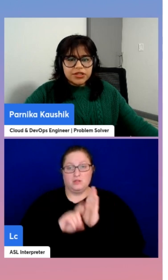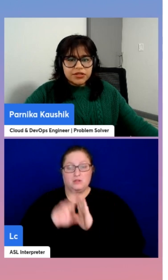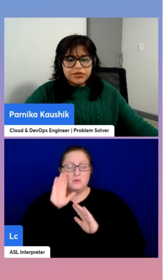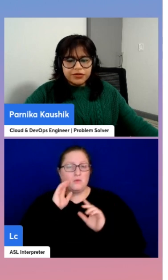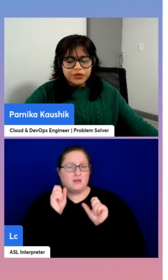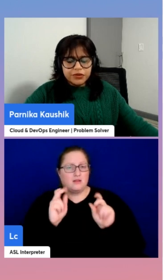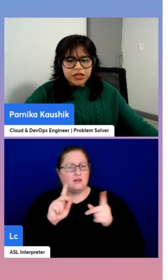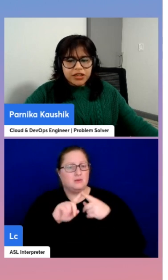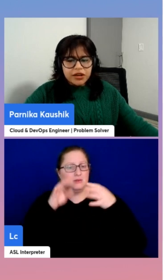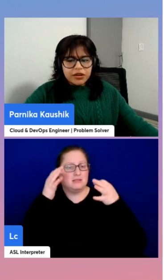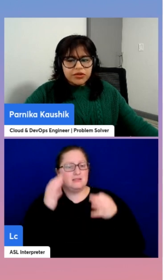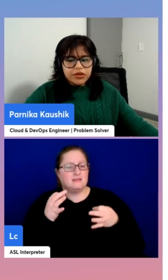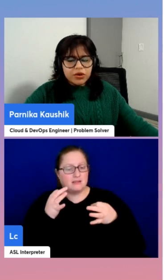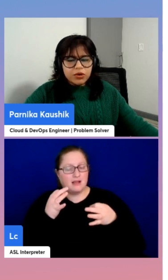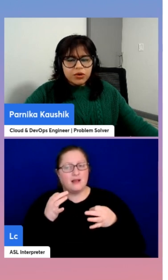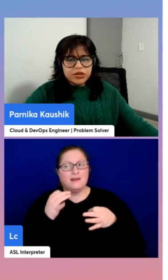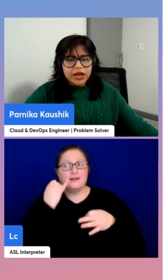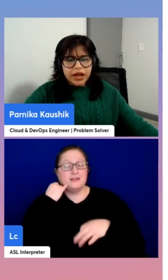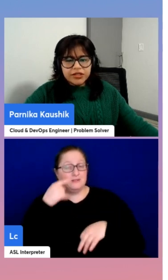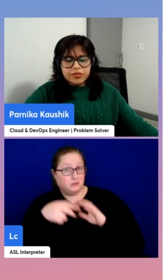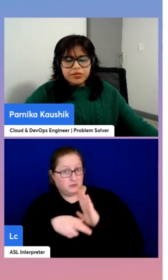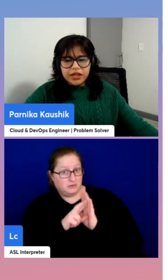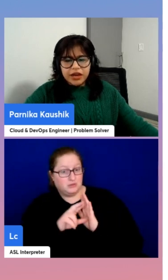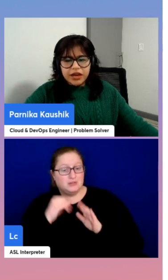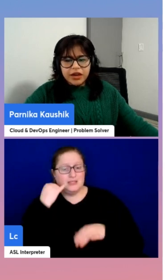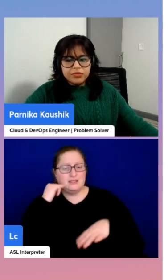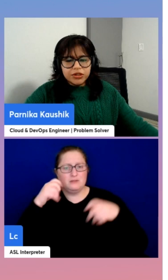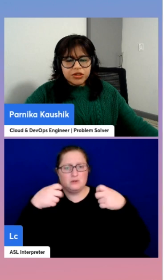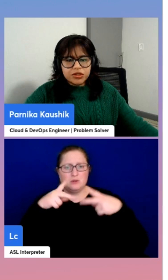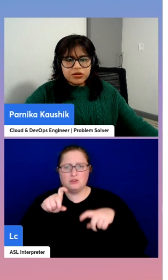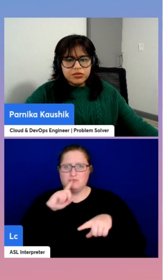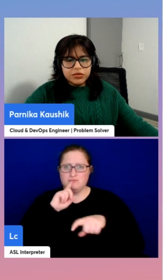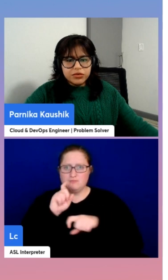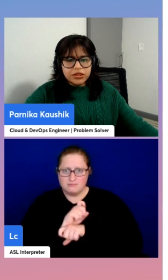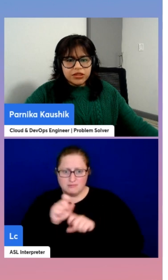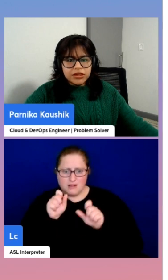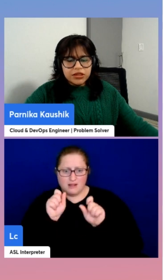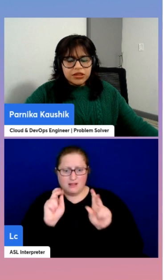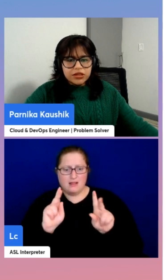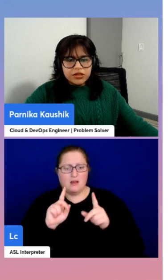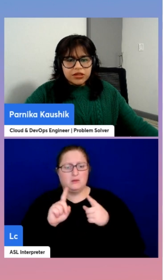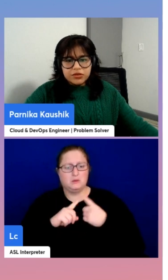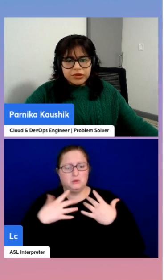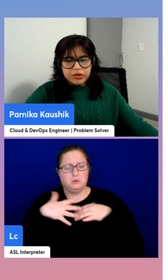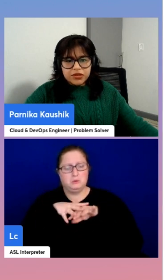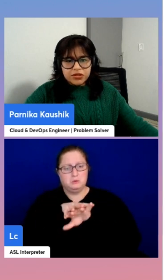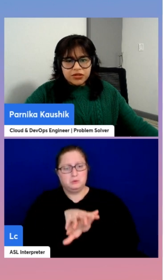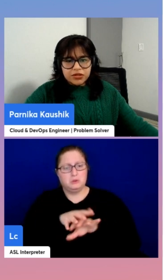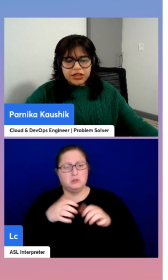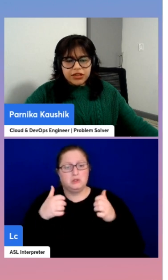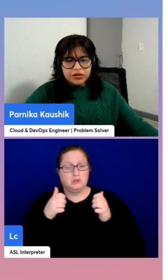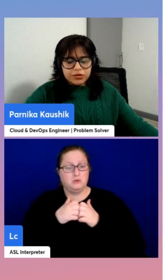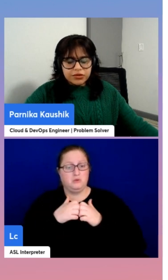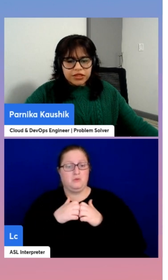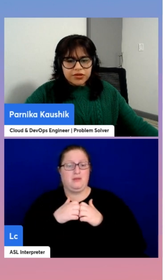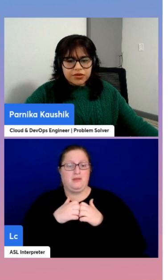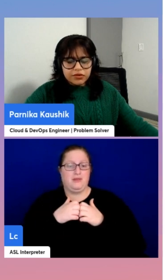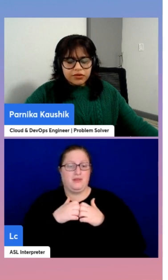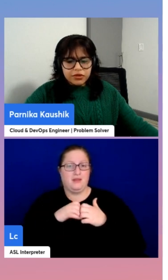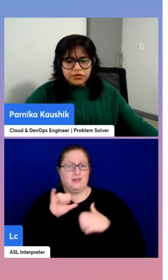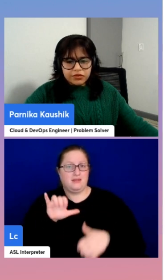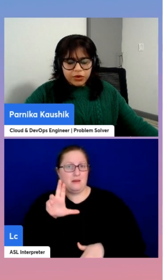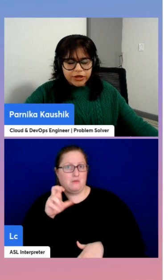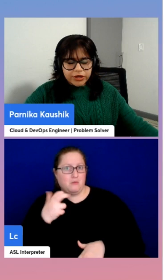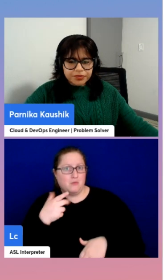decide, especially as a reviewer, whether your code should actually be allowed to merge with, the branch that you're creating the pull